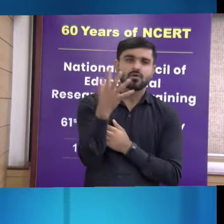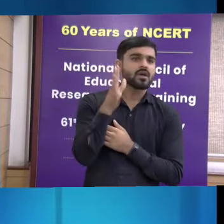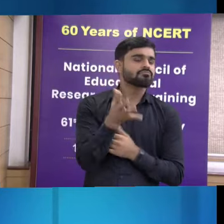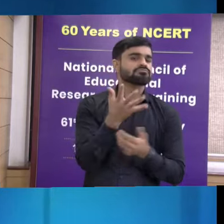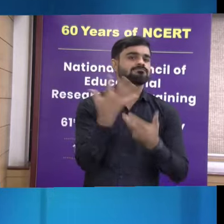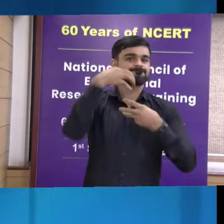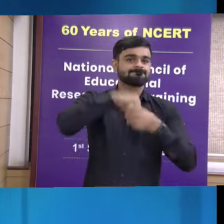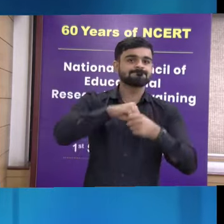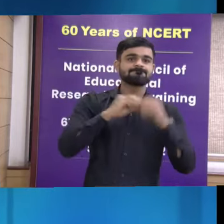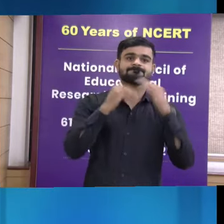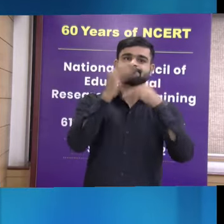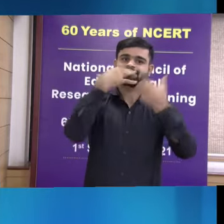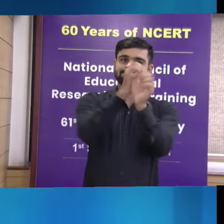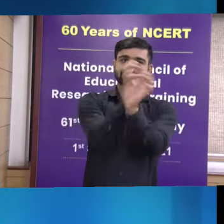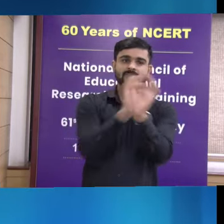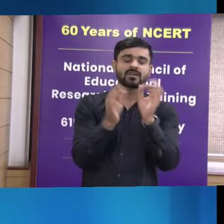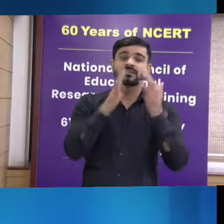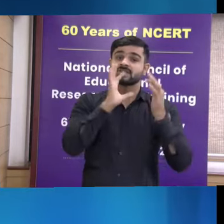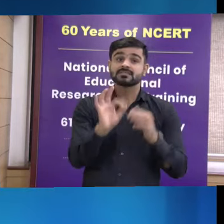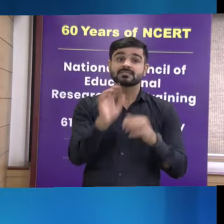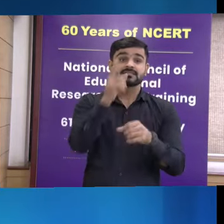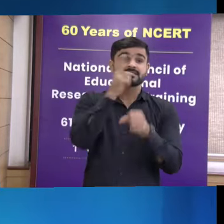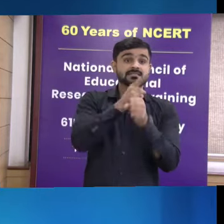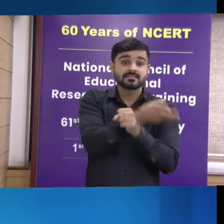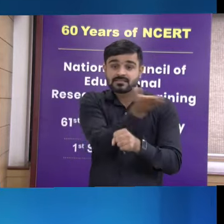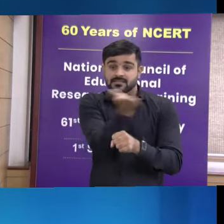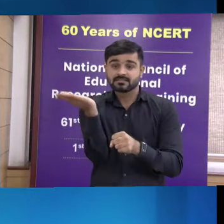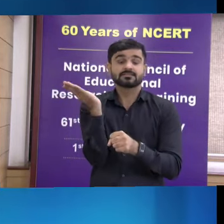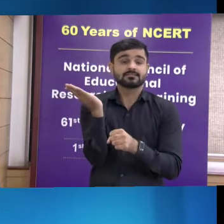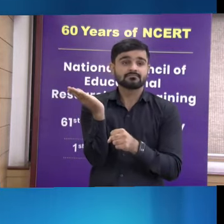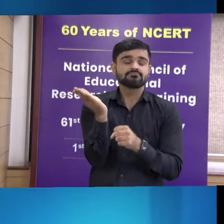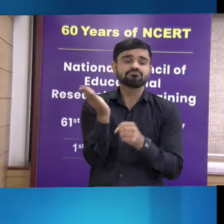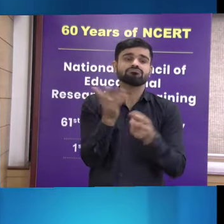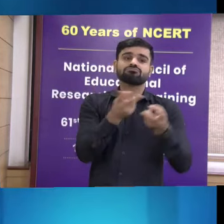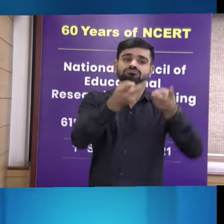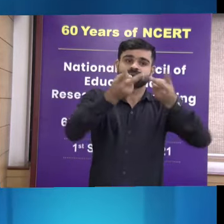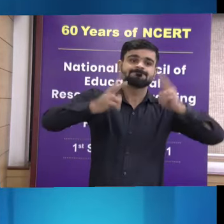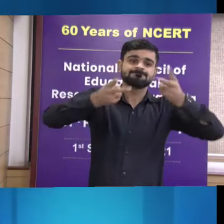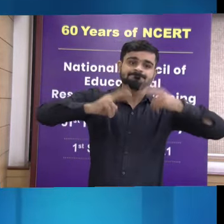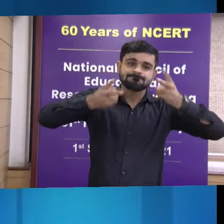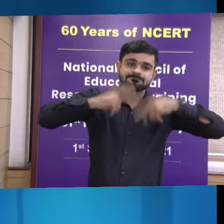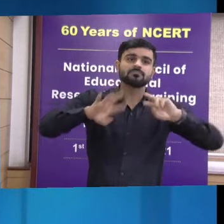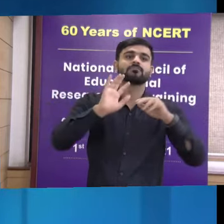capacity built, so that the actual this teacher training translates into